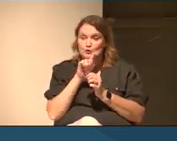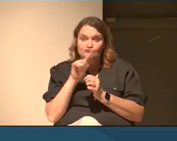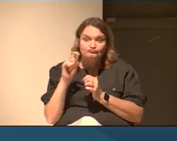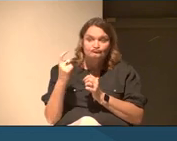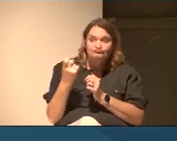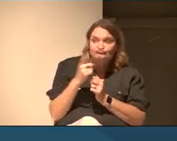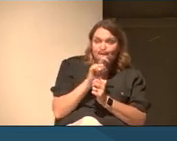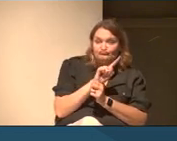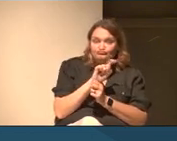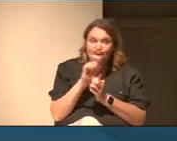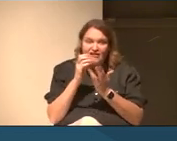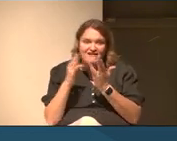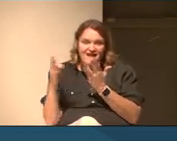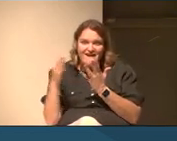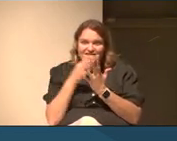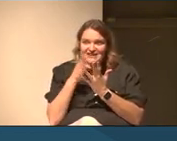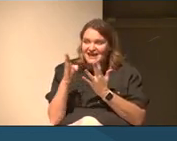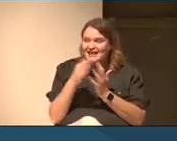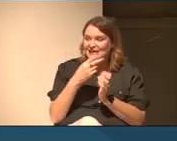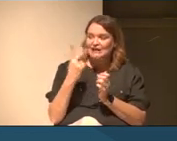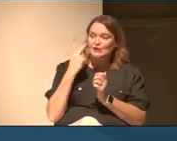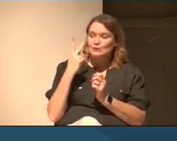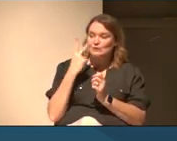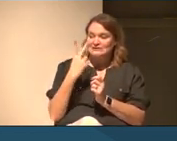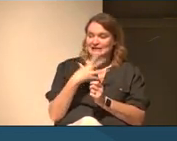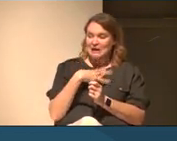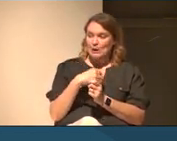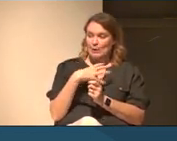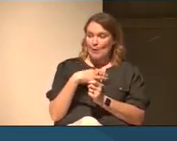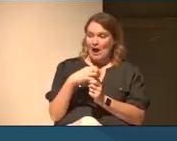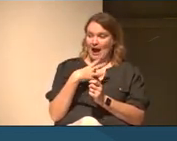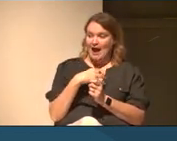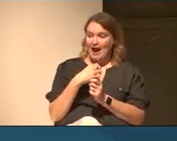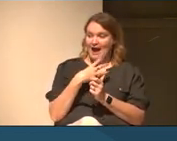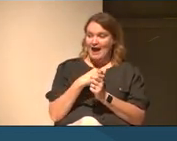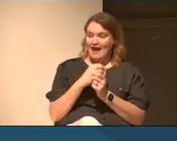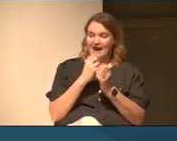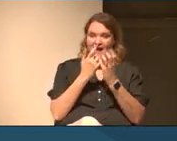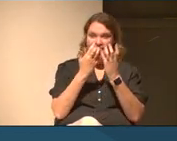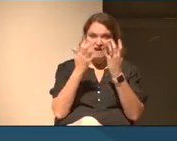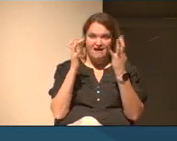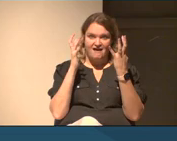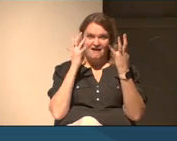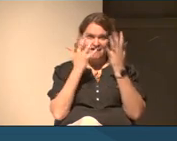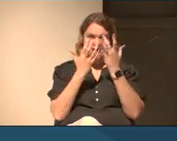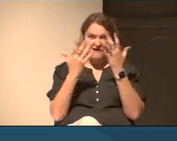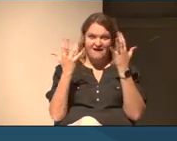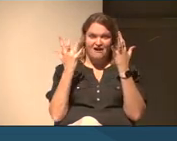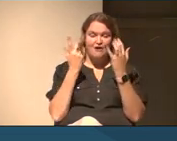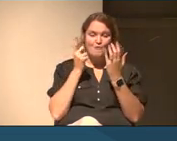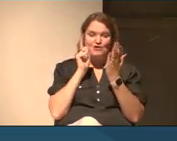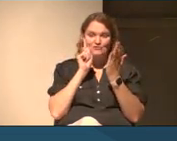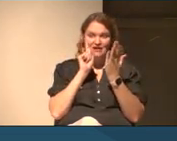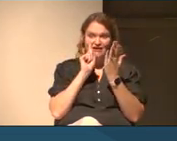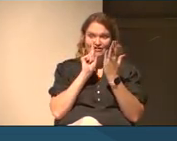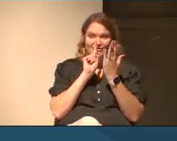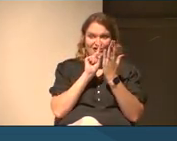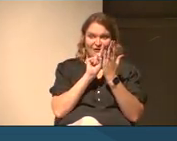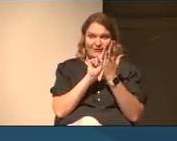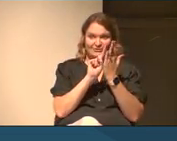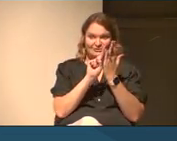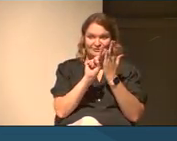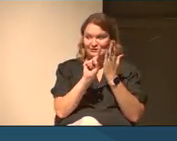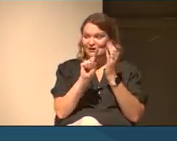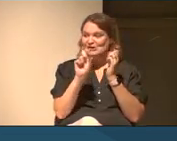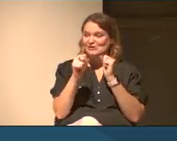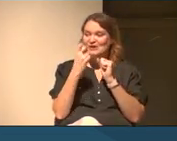navigating, and you're seeing these white, kind of bleached out specimen. And as you get closer, you can see it kind of gives those